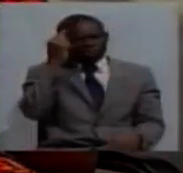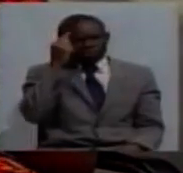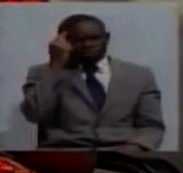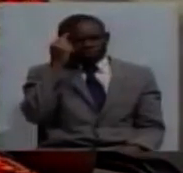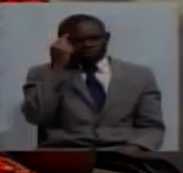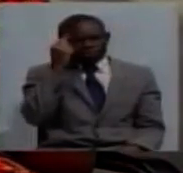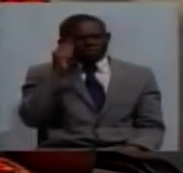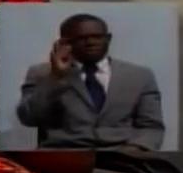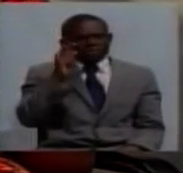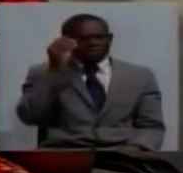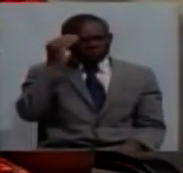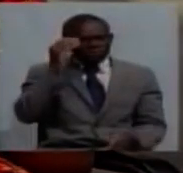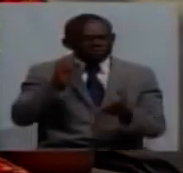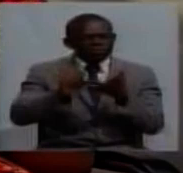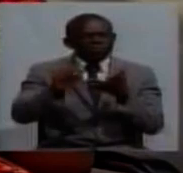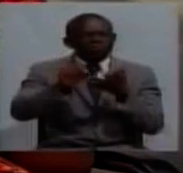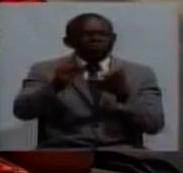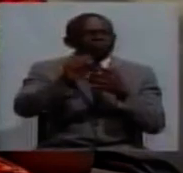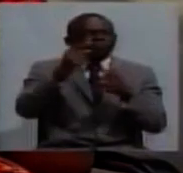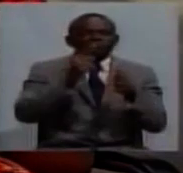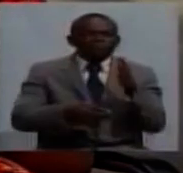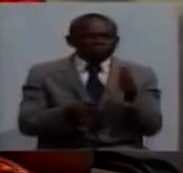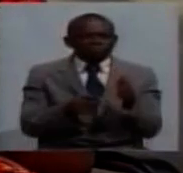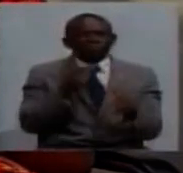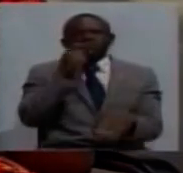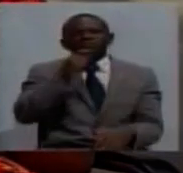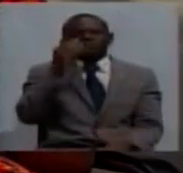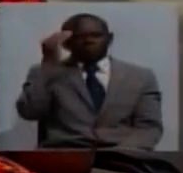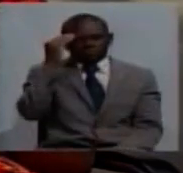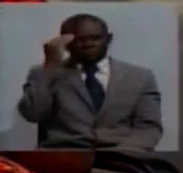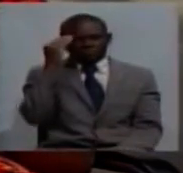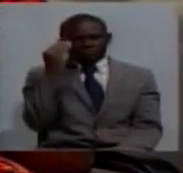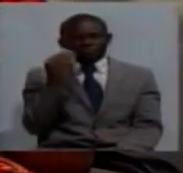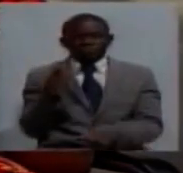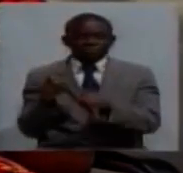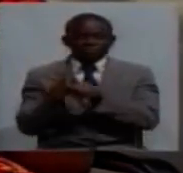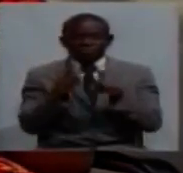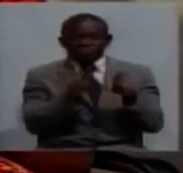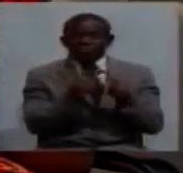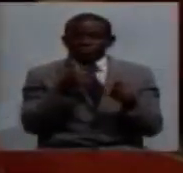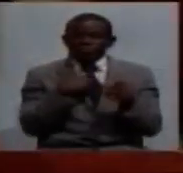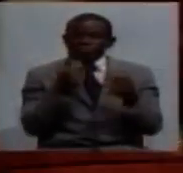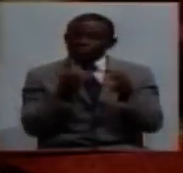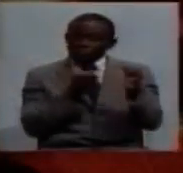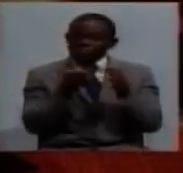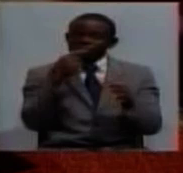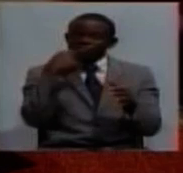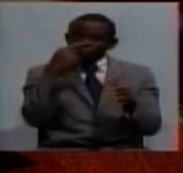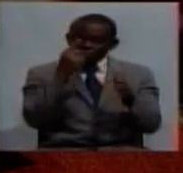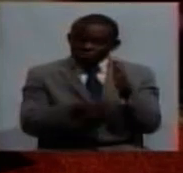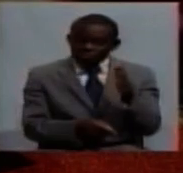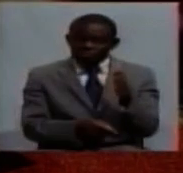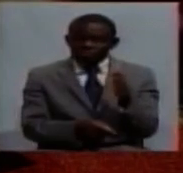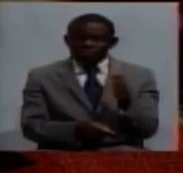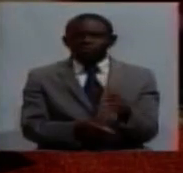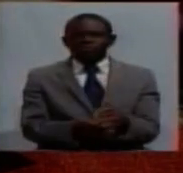producing, we know what the gaps are. And one of the things I want to mention quickly is we've done that gap analysis. Because even if we're